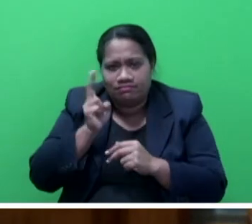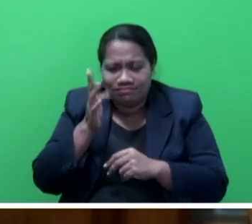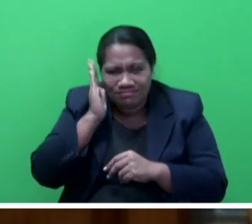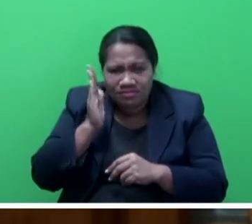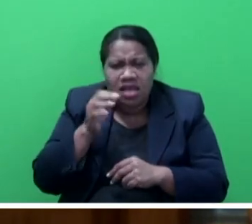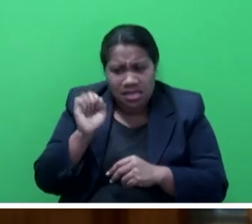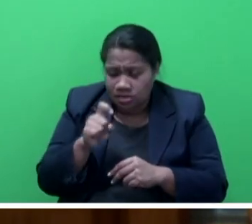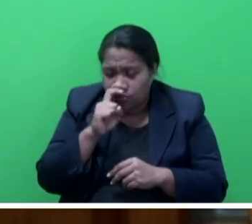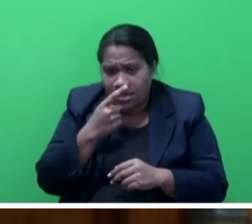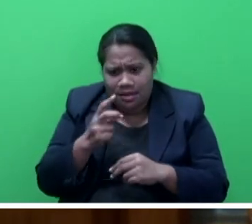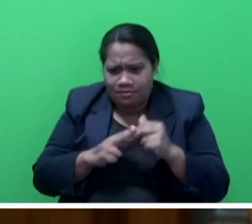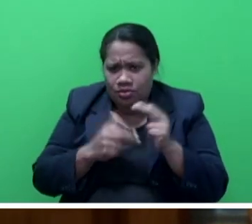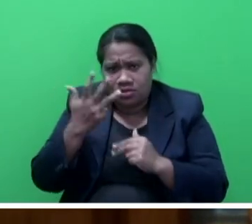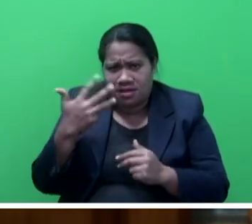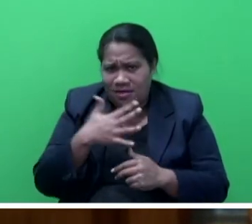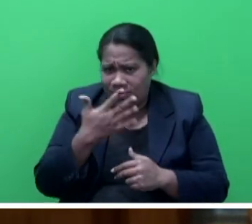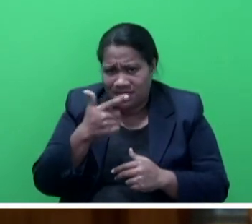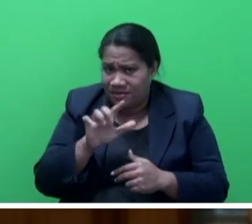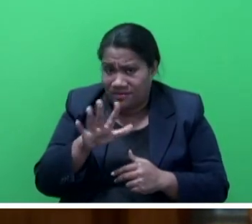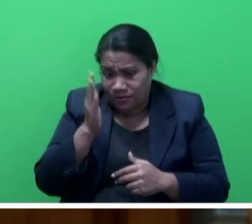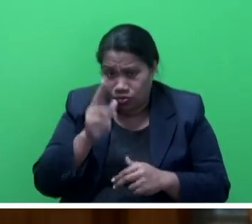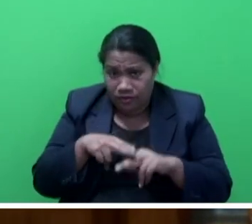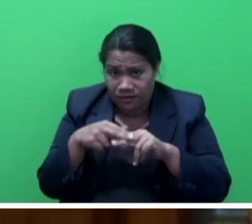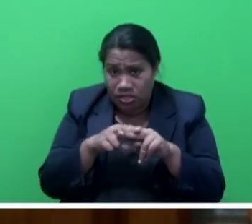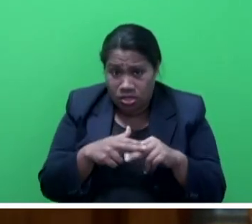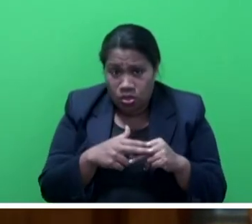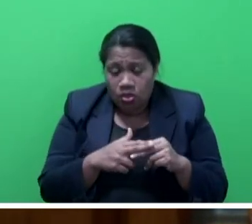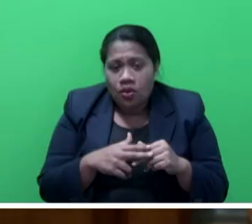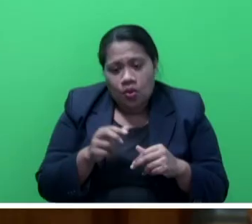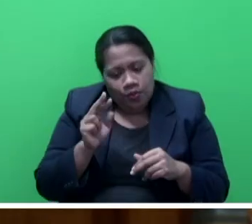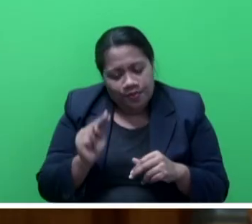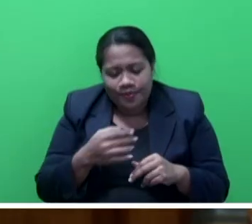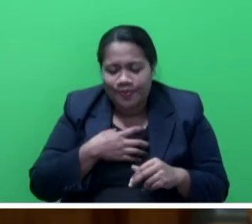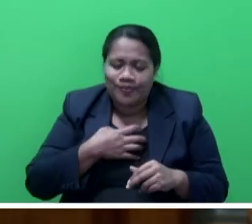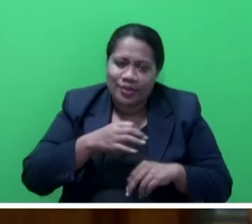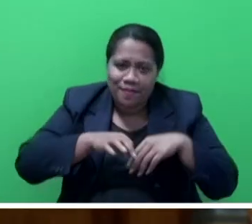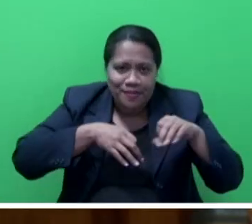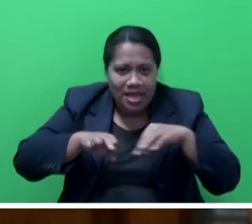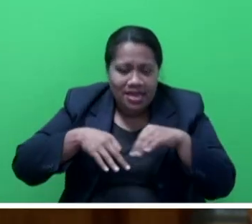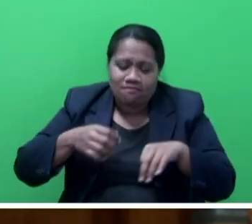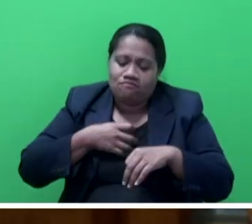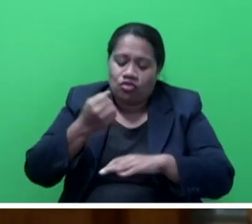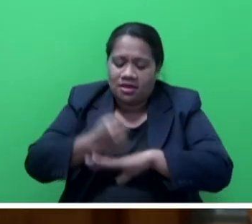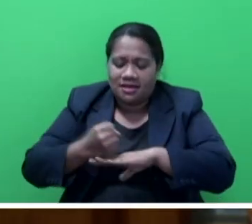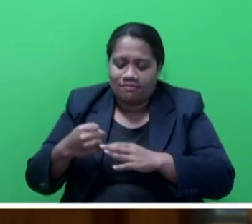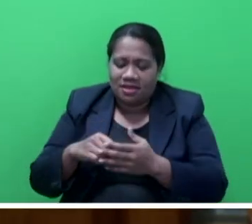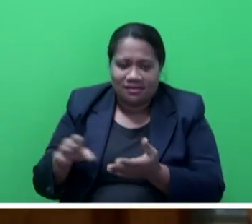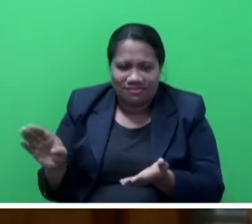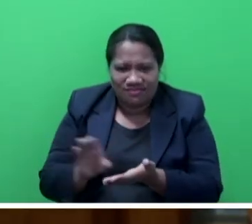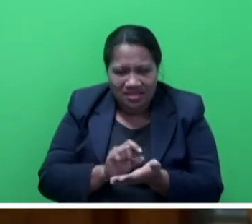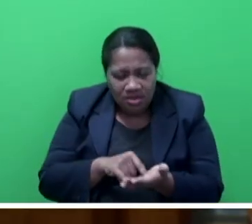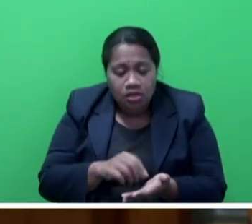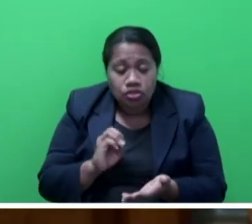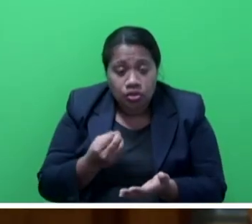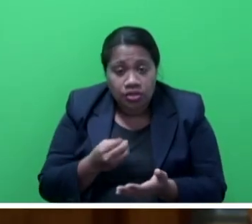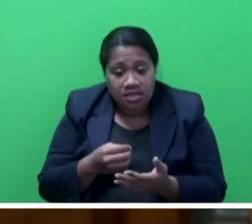build all the 975 schools in Fiji. They require a lot of planning. They require a lot of government investment. So the infrastructure audit